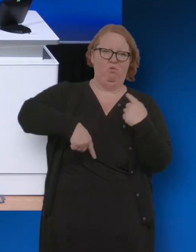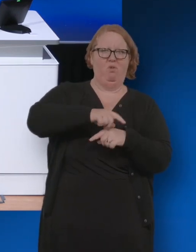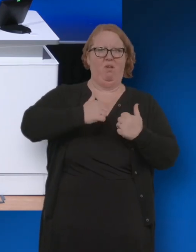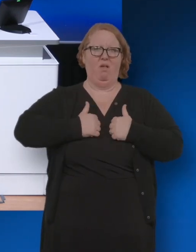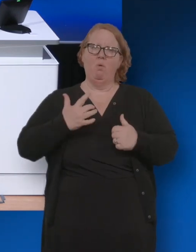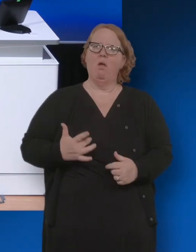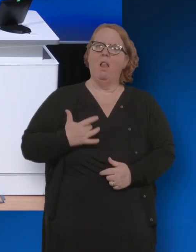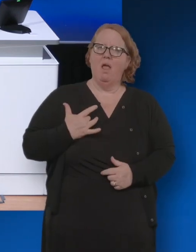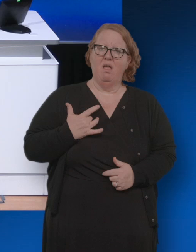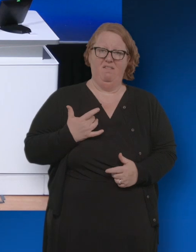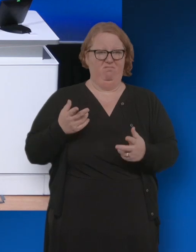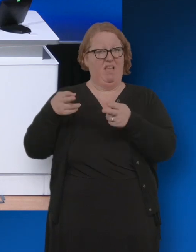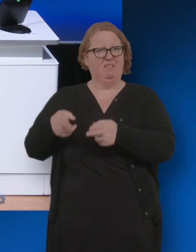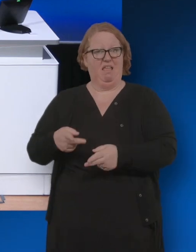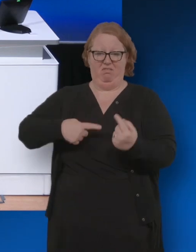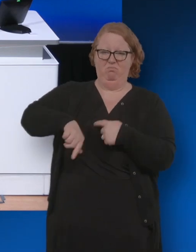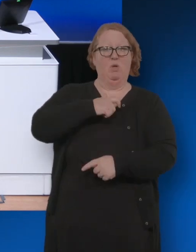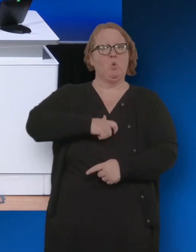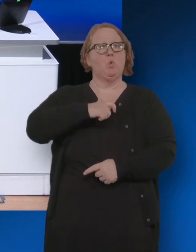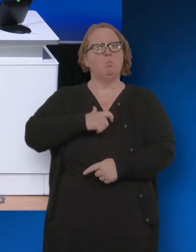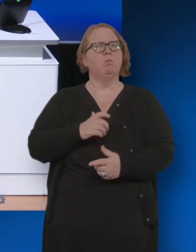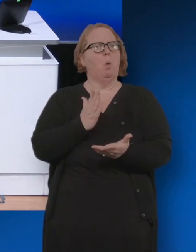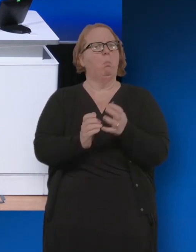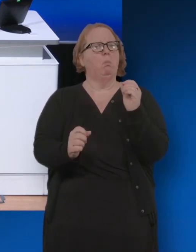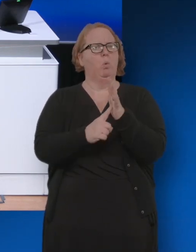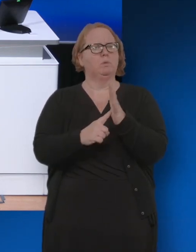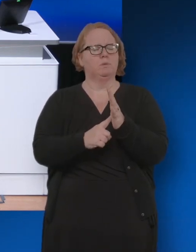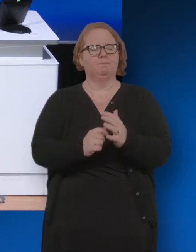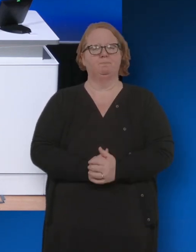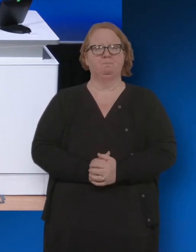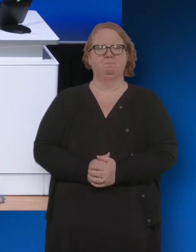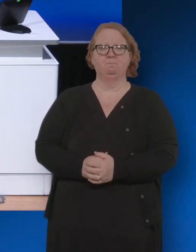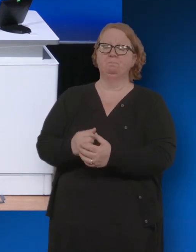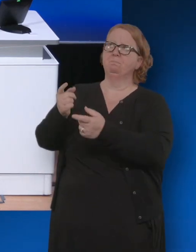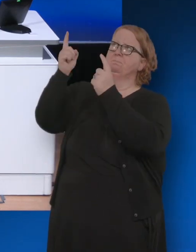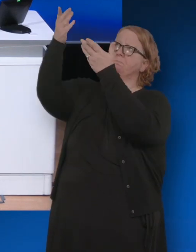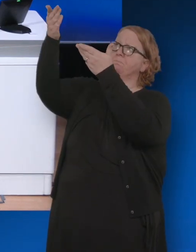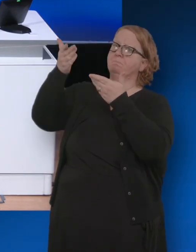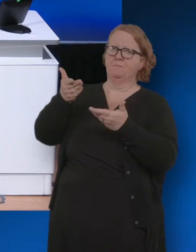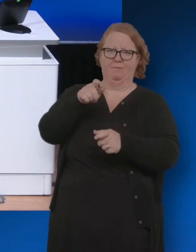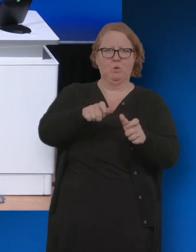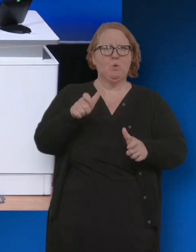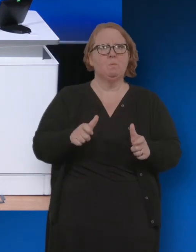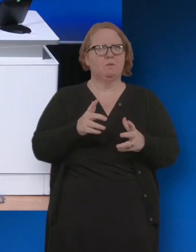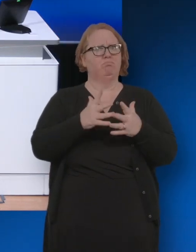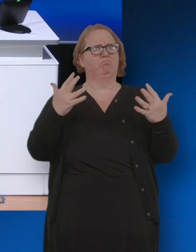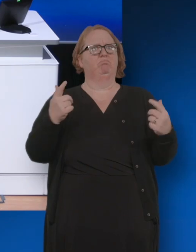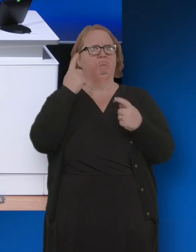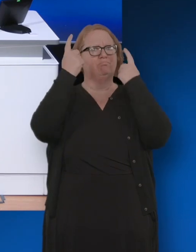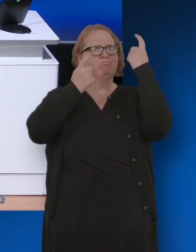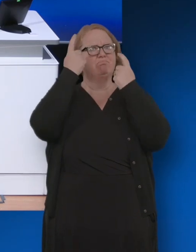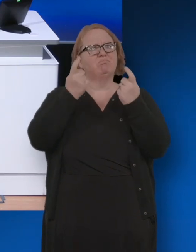life and death as humans. God has given humans a great curiosity